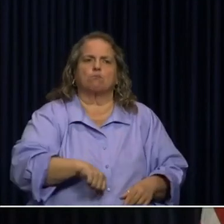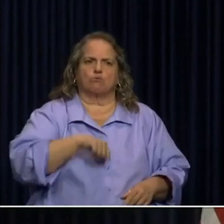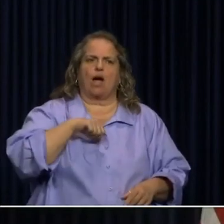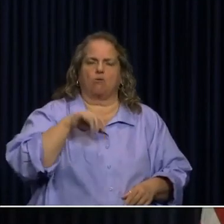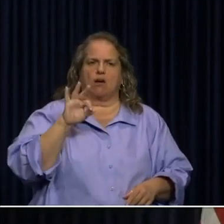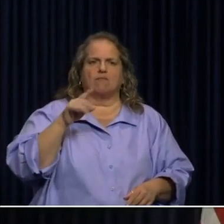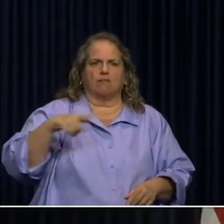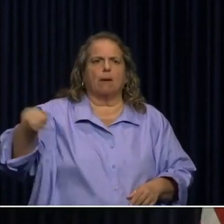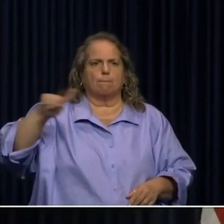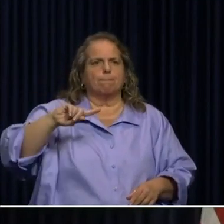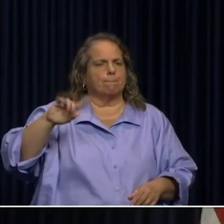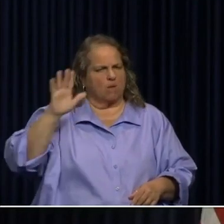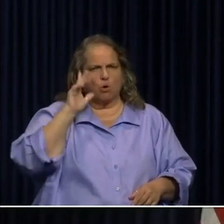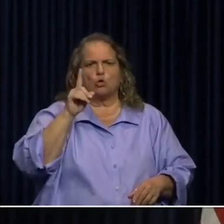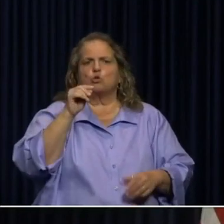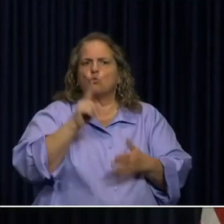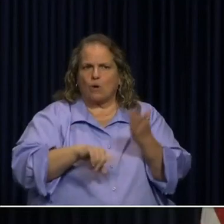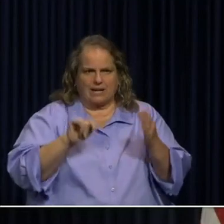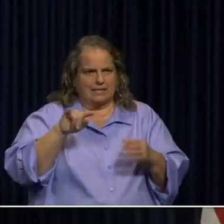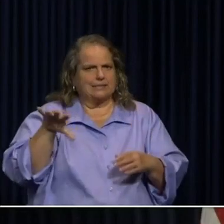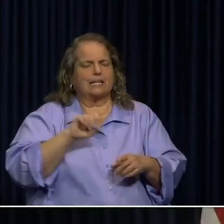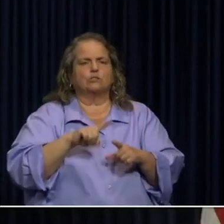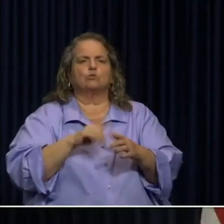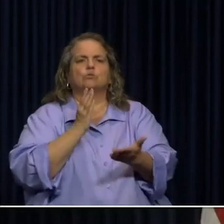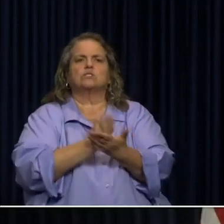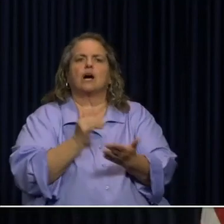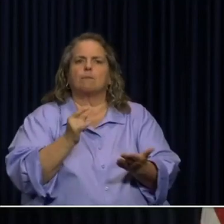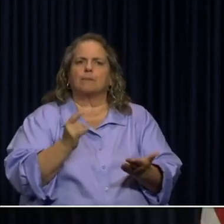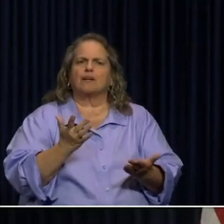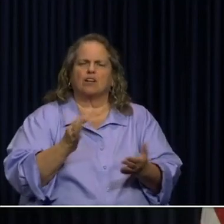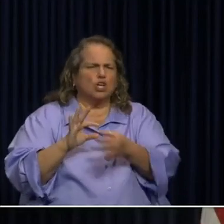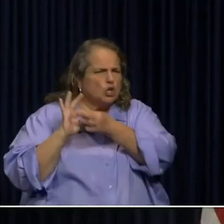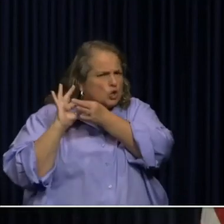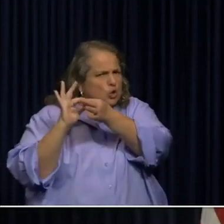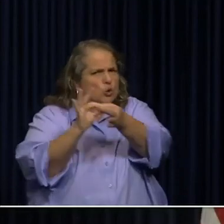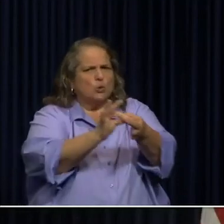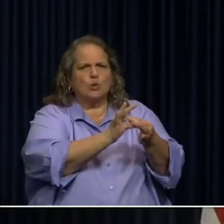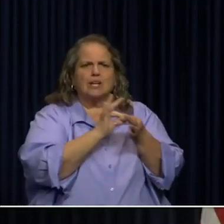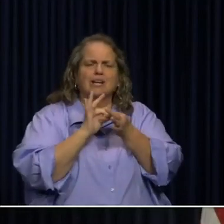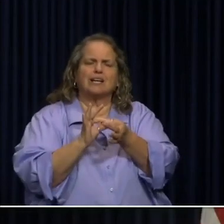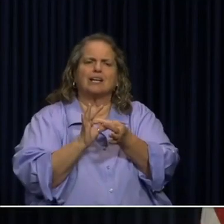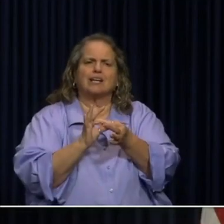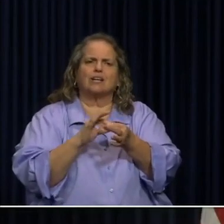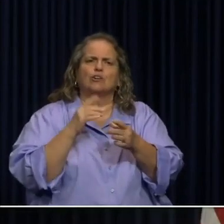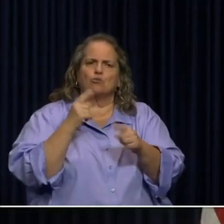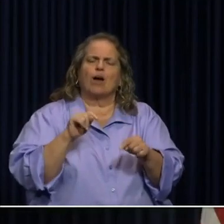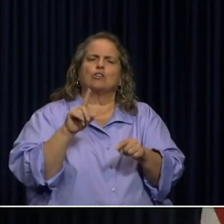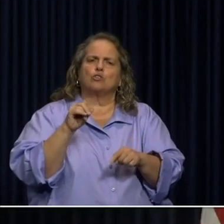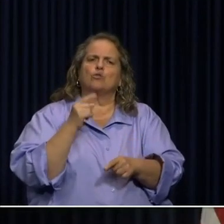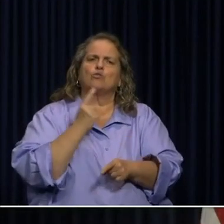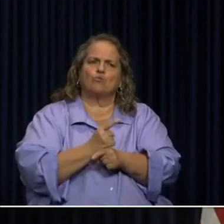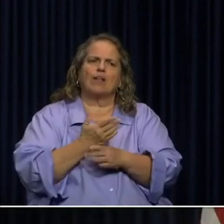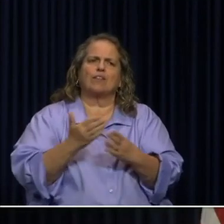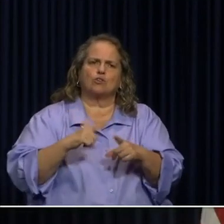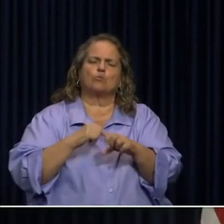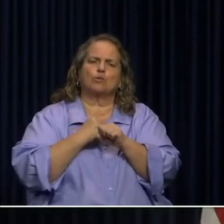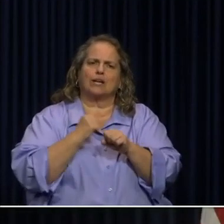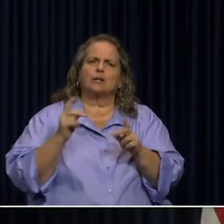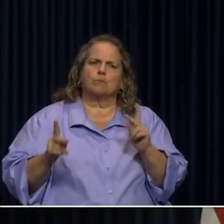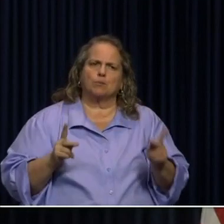of them. And there's just absolute unity knowing that we're doing the right thing to protect